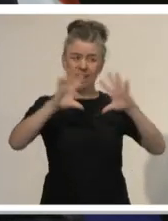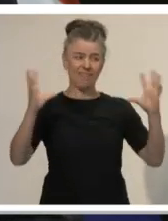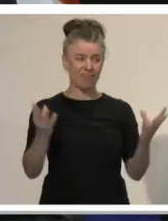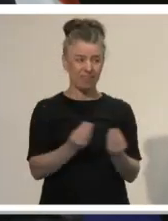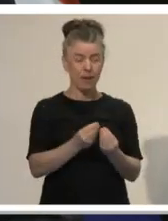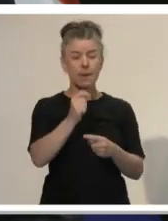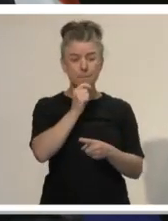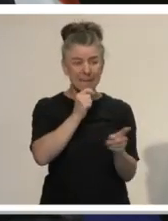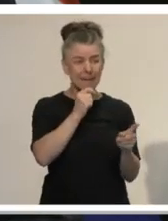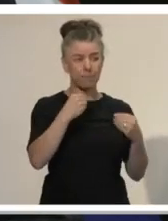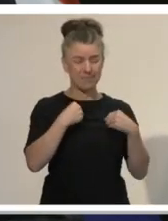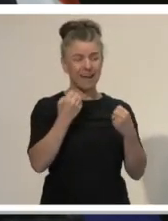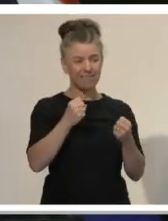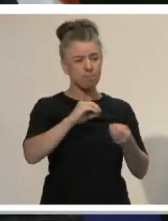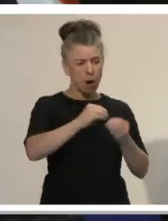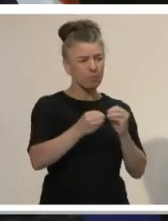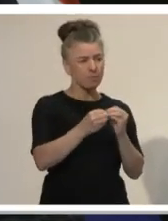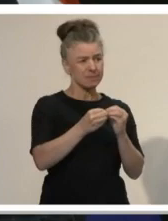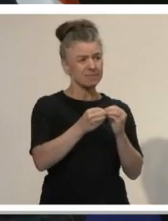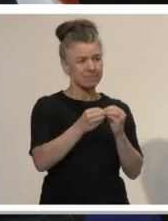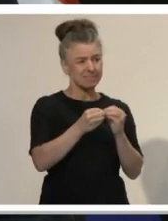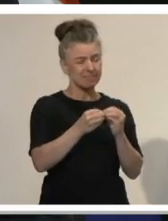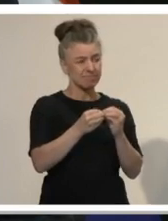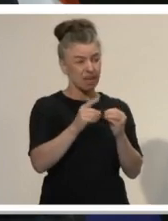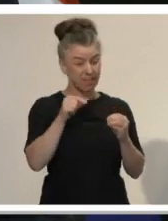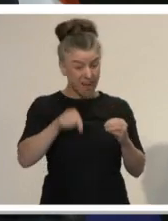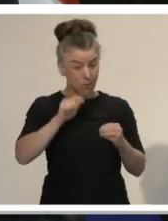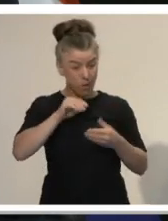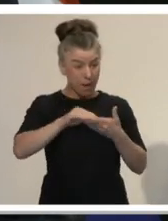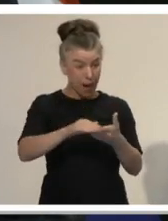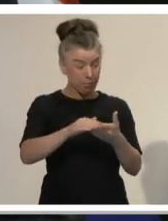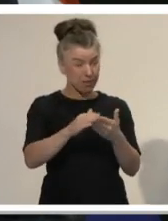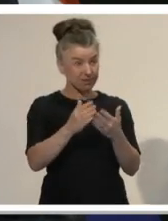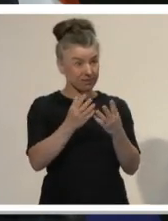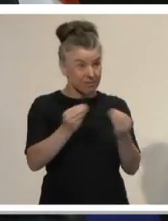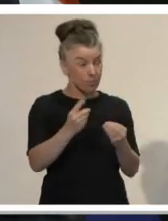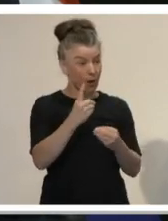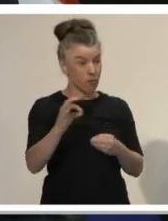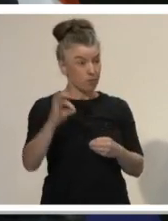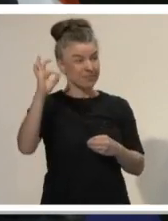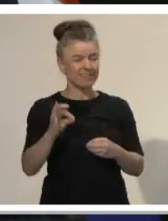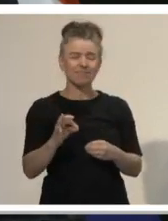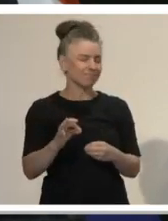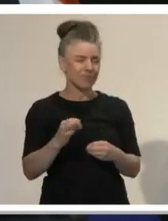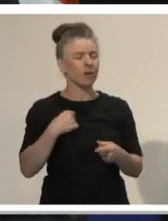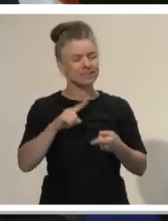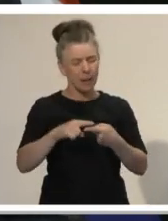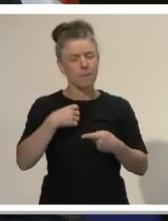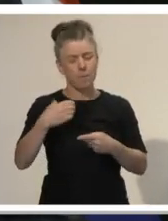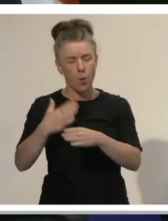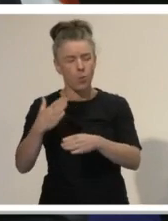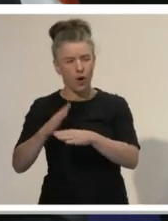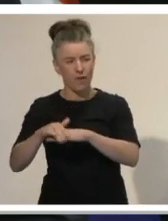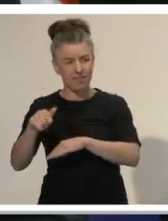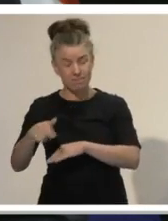that the media sector has. I think some of the long-term solutions will certainly be part of the discussions, and of course some of the commitment that the